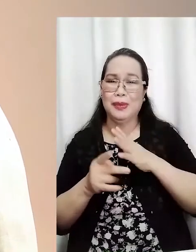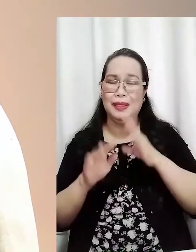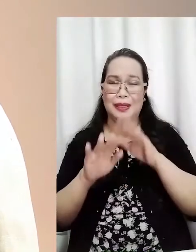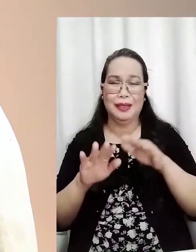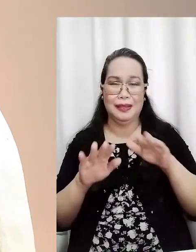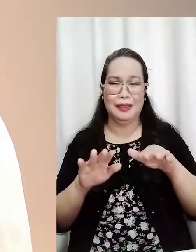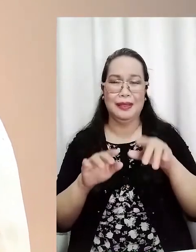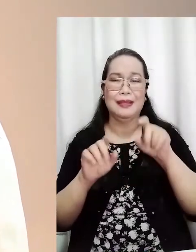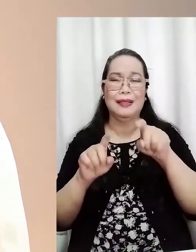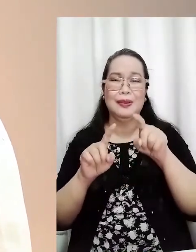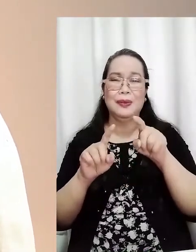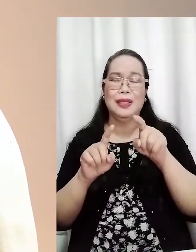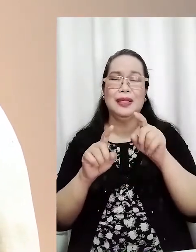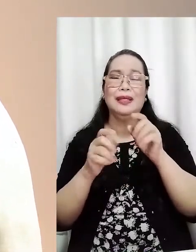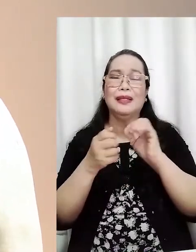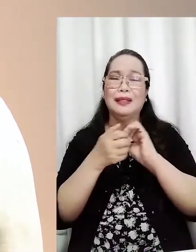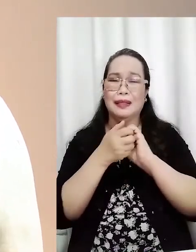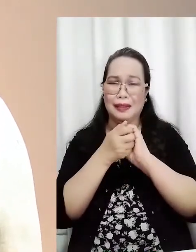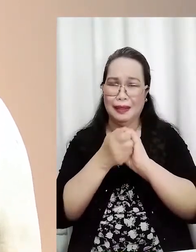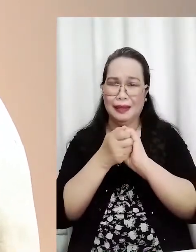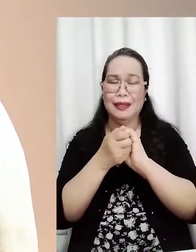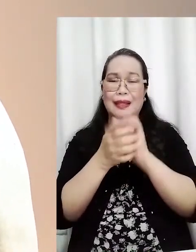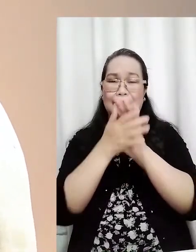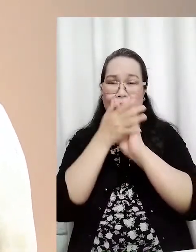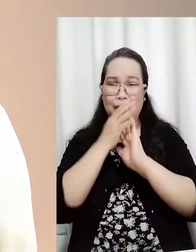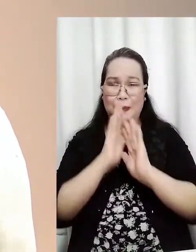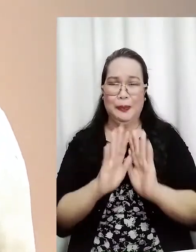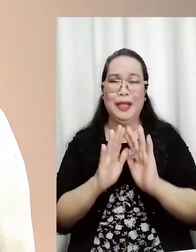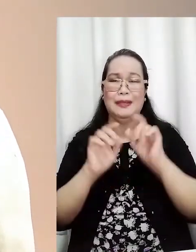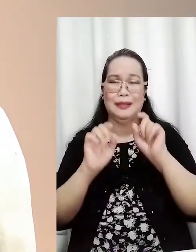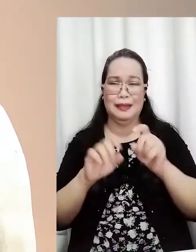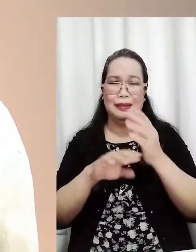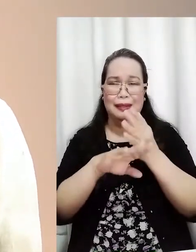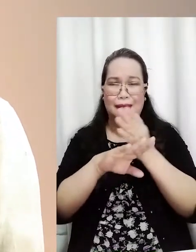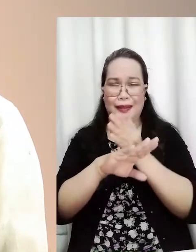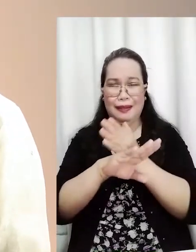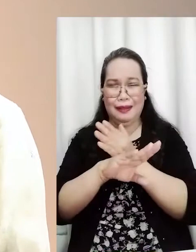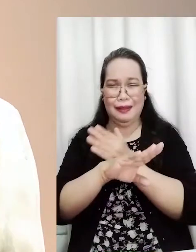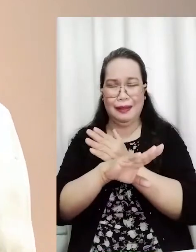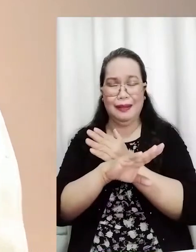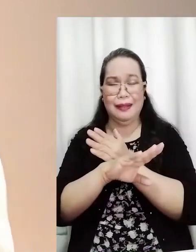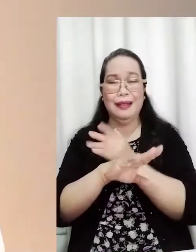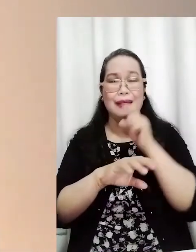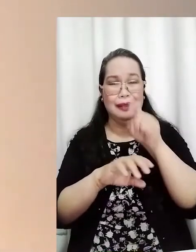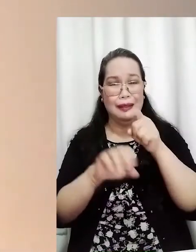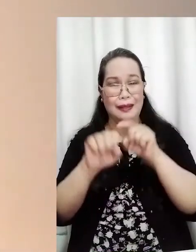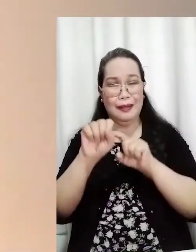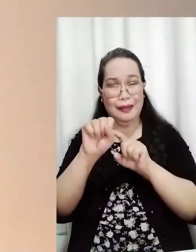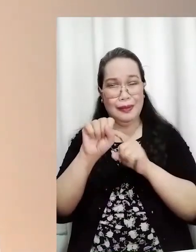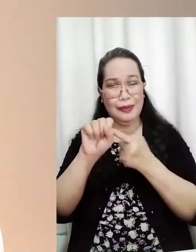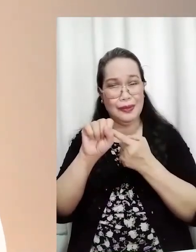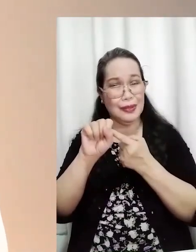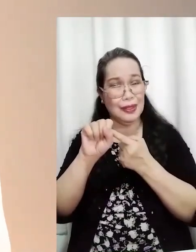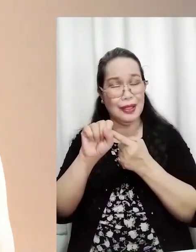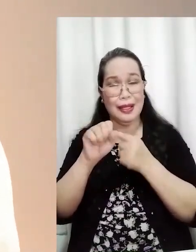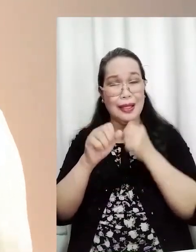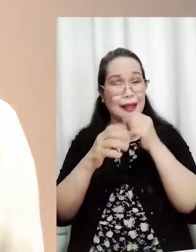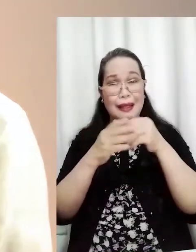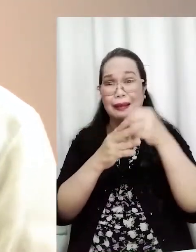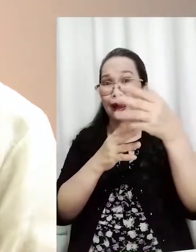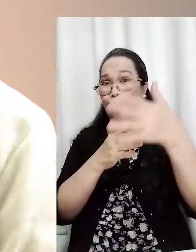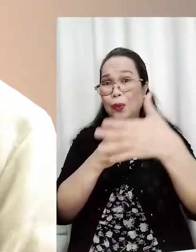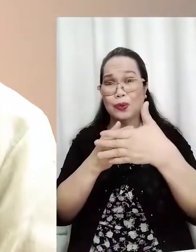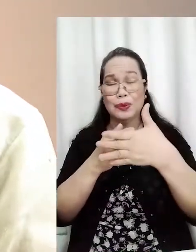engage in peace building. It needs to start not merely out there among the